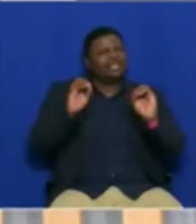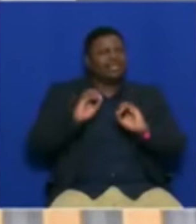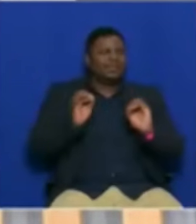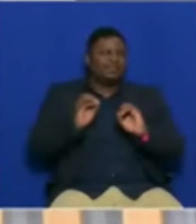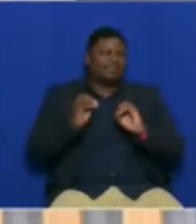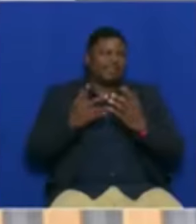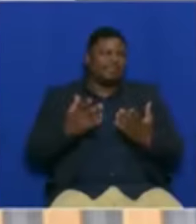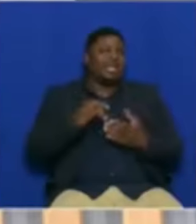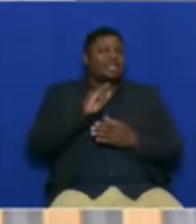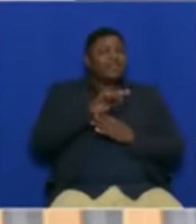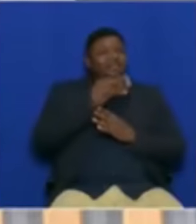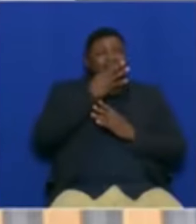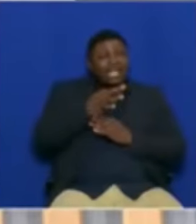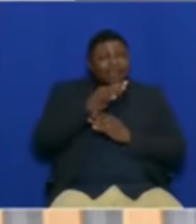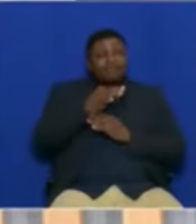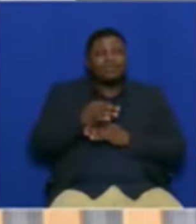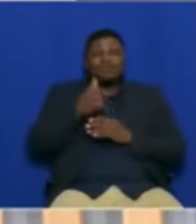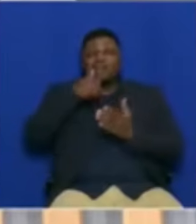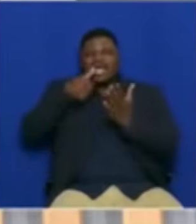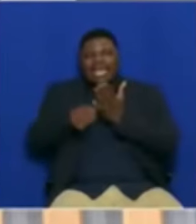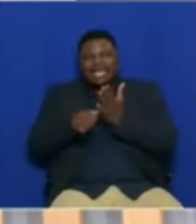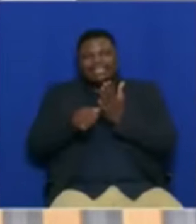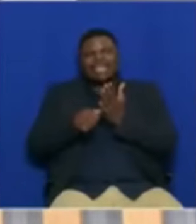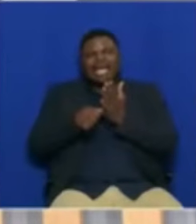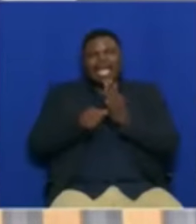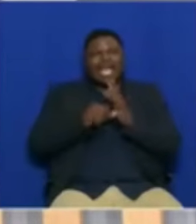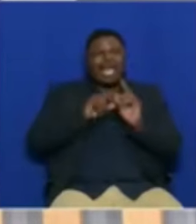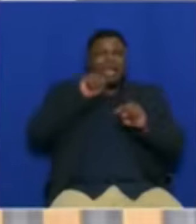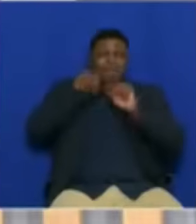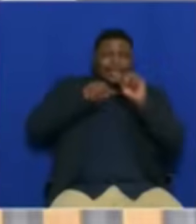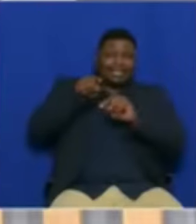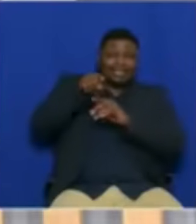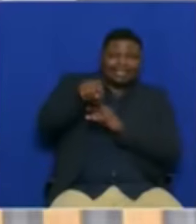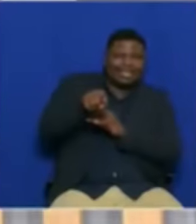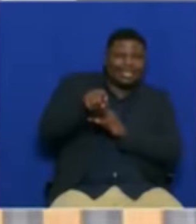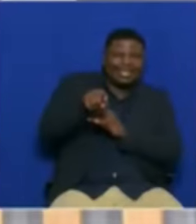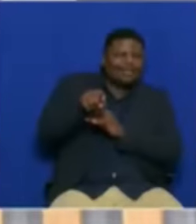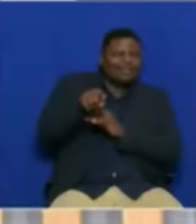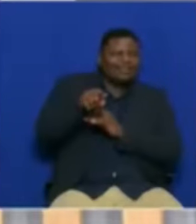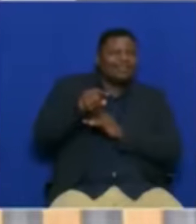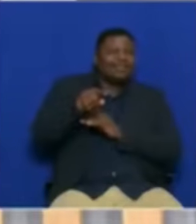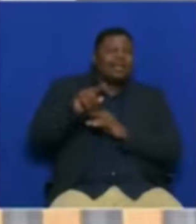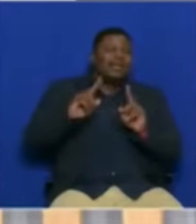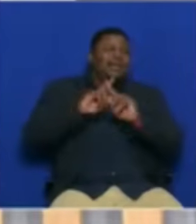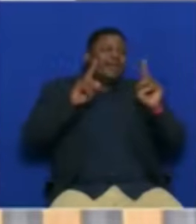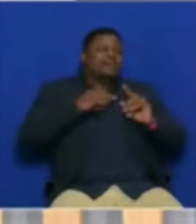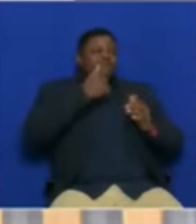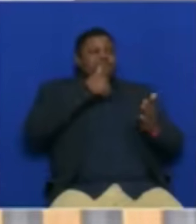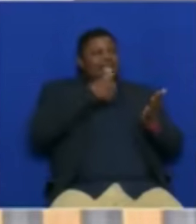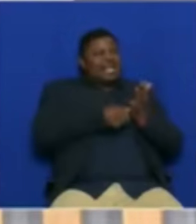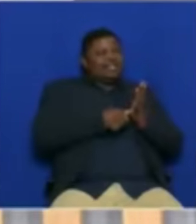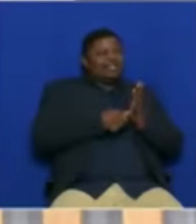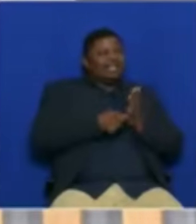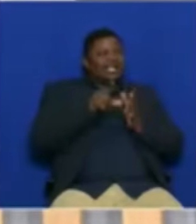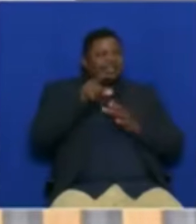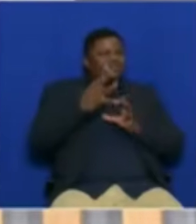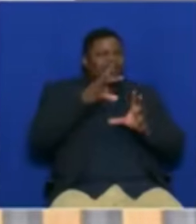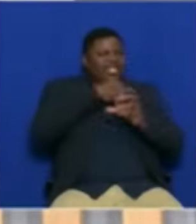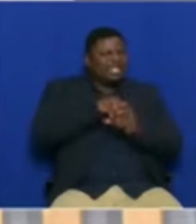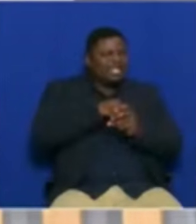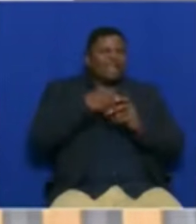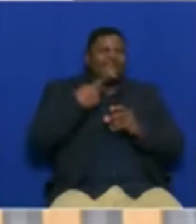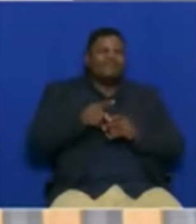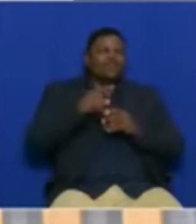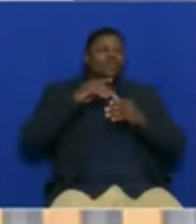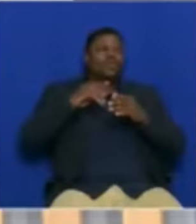letter doesn't on its terms. It makes absolutely no reference to her. Yes. You know she could not have